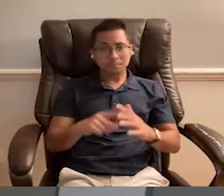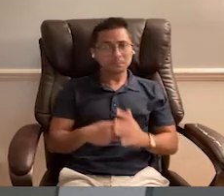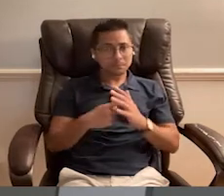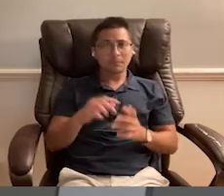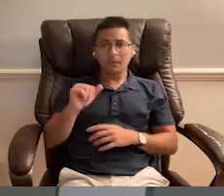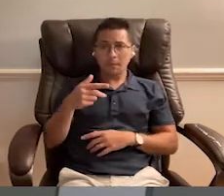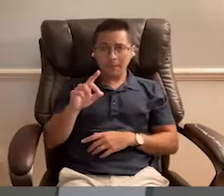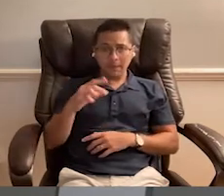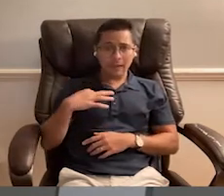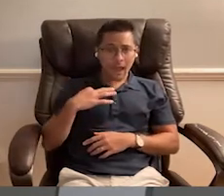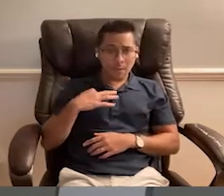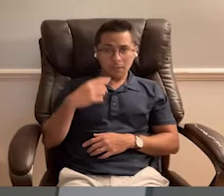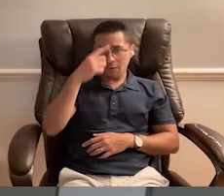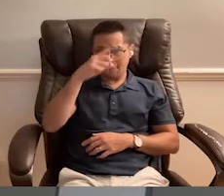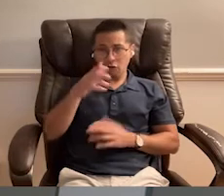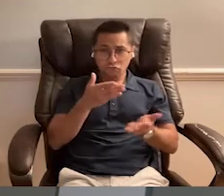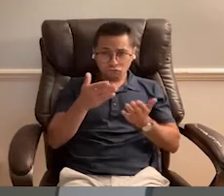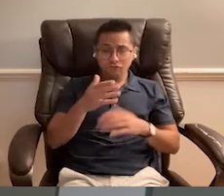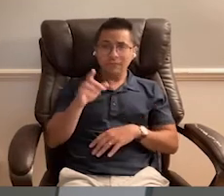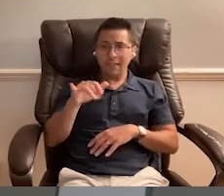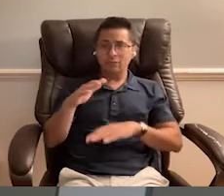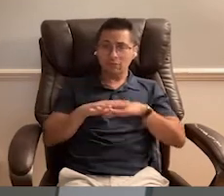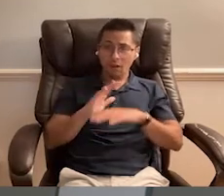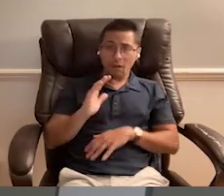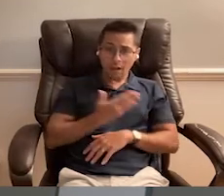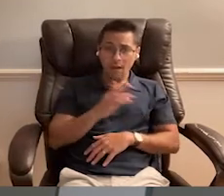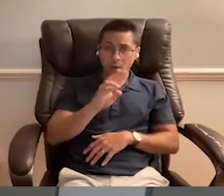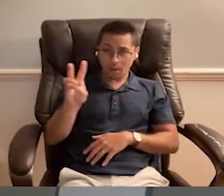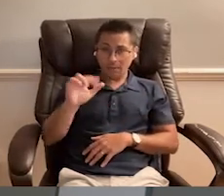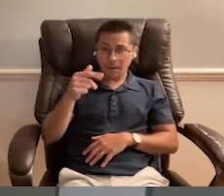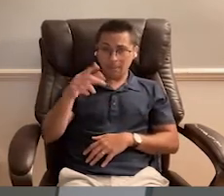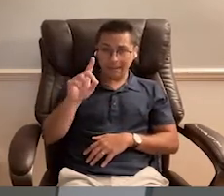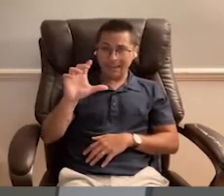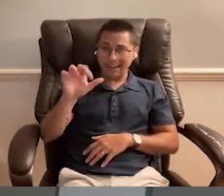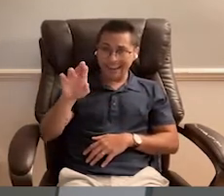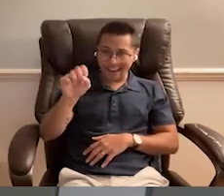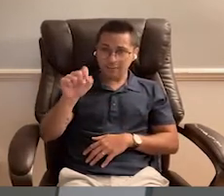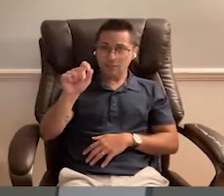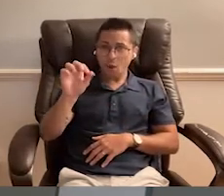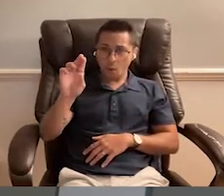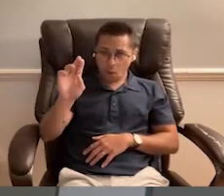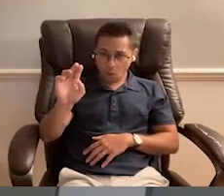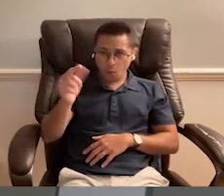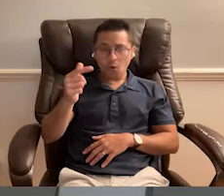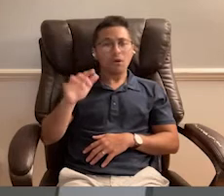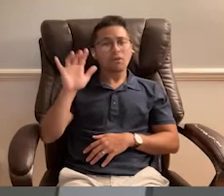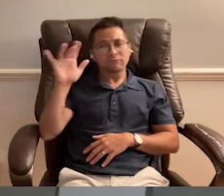And so to begin, our APD application for services is found on our website